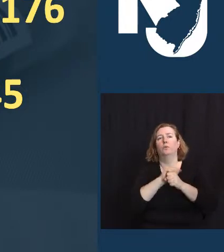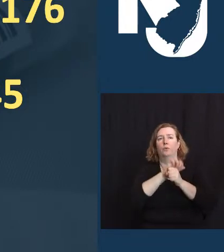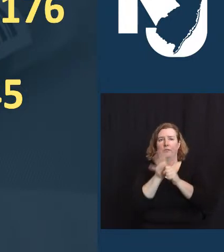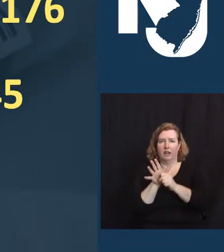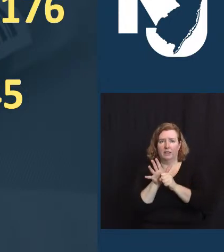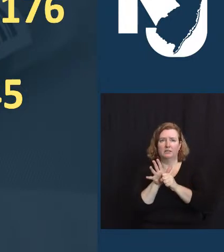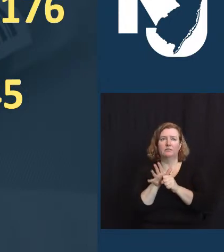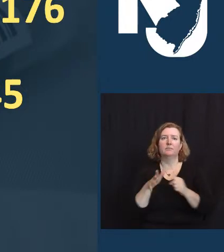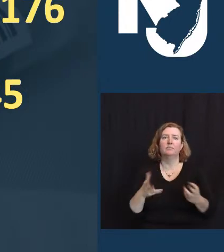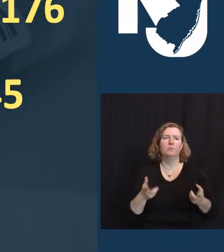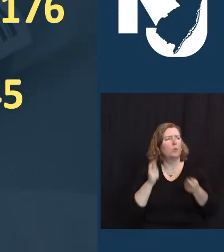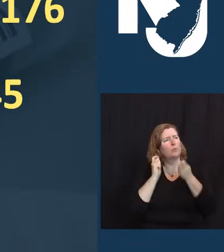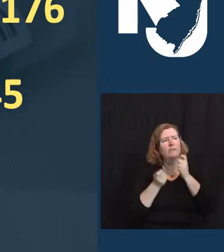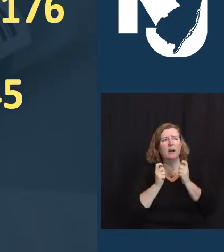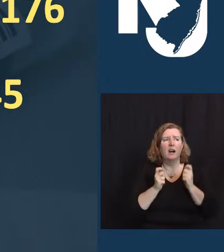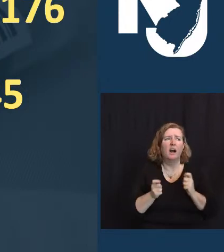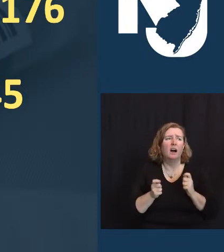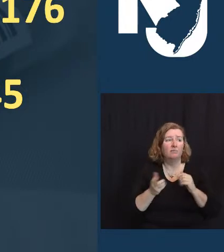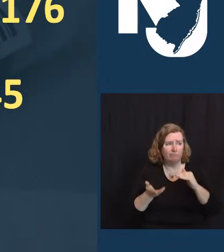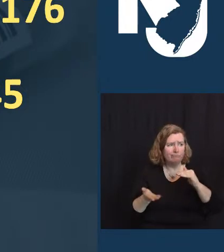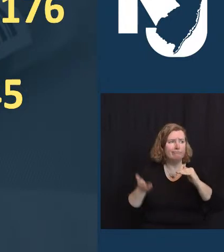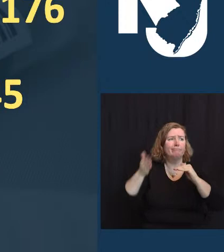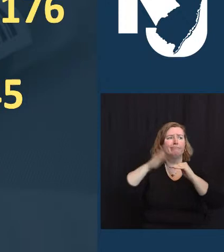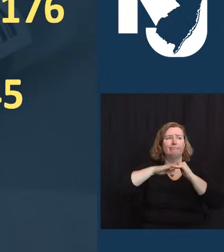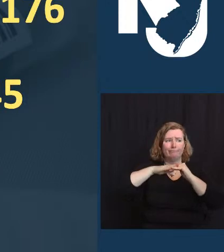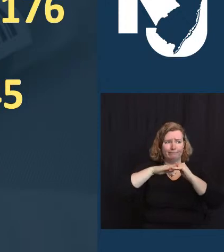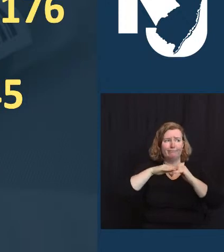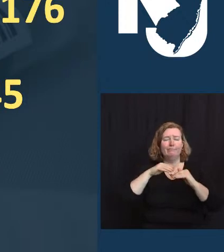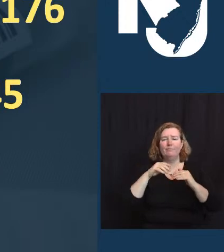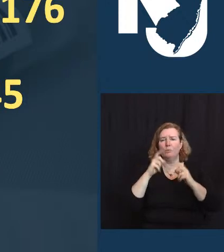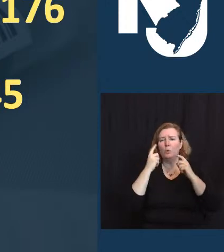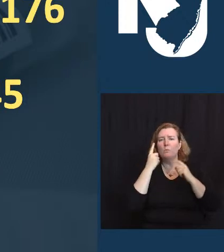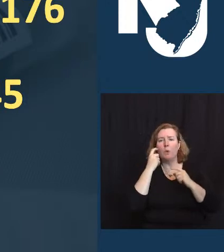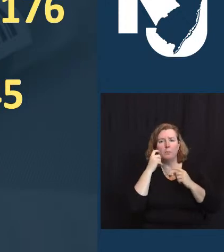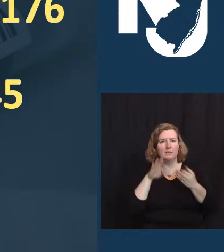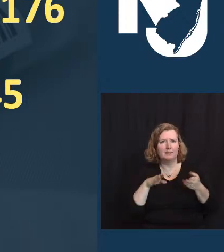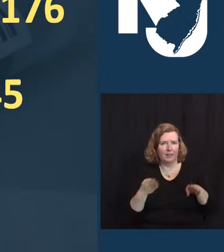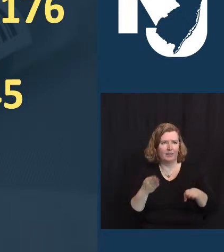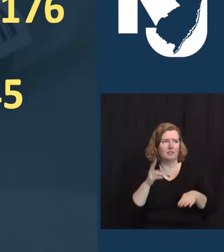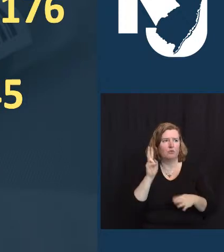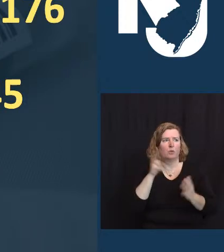been revised upward. We revise this pretty much every Wednesday. It is now